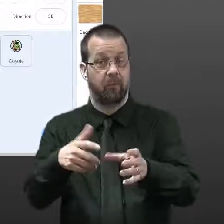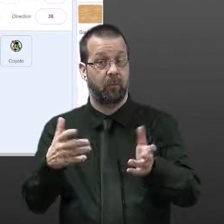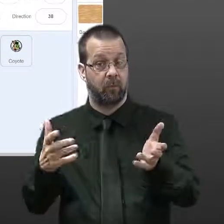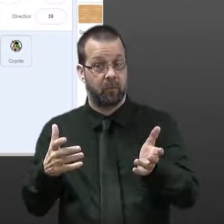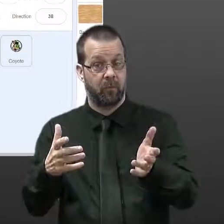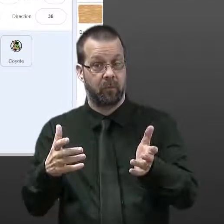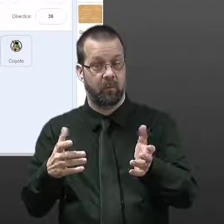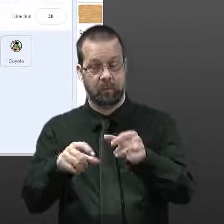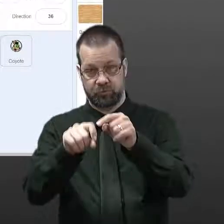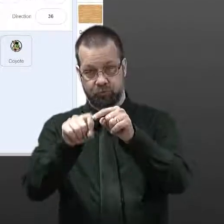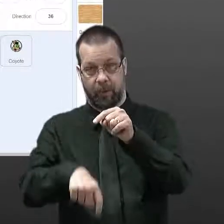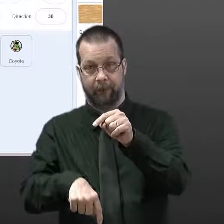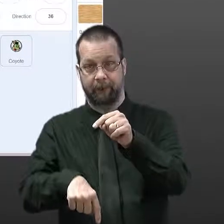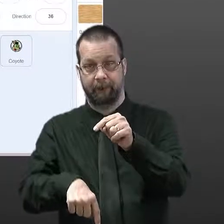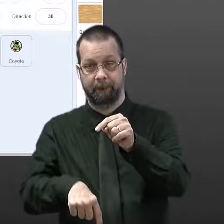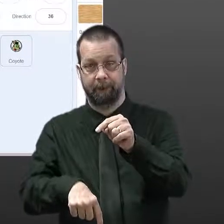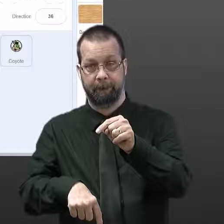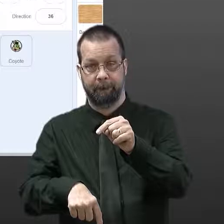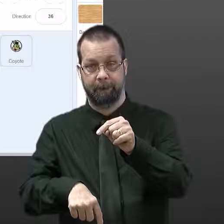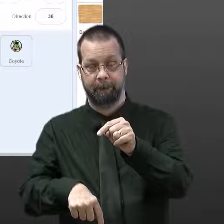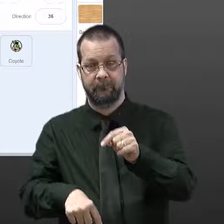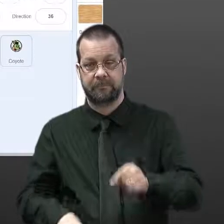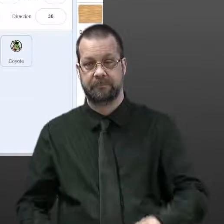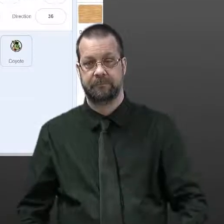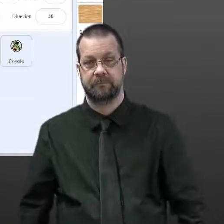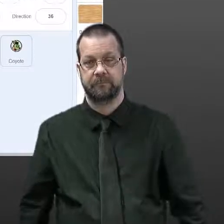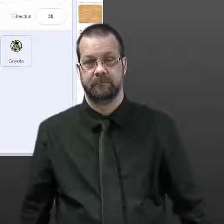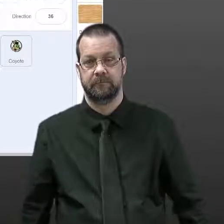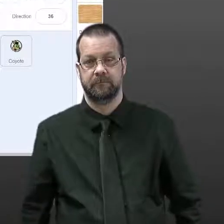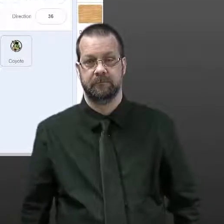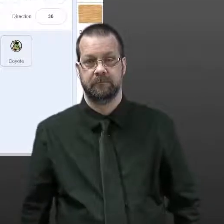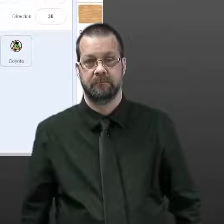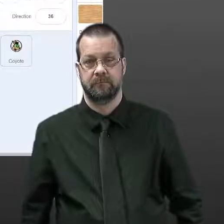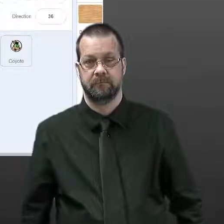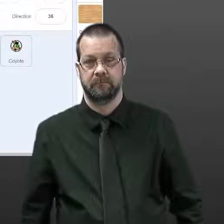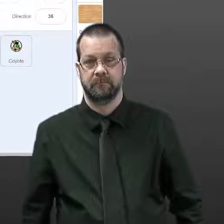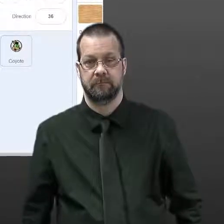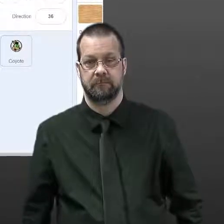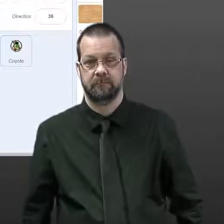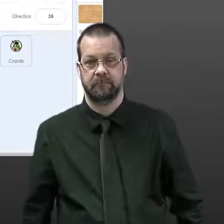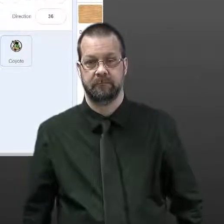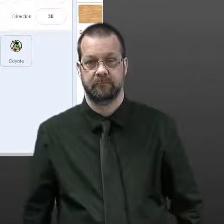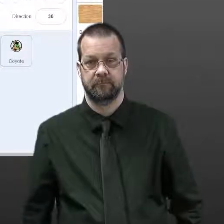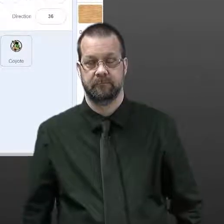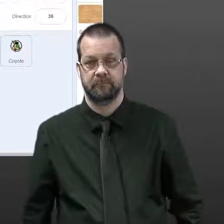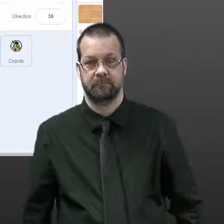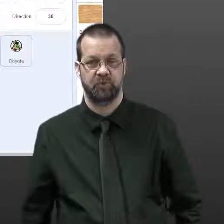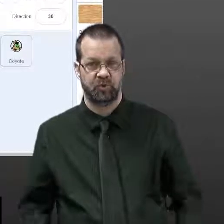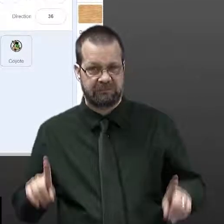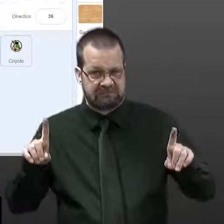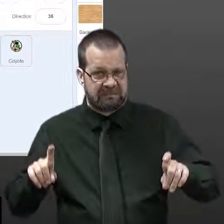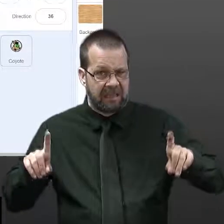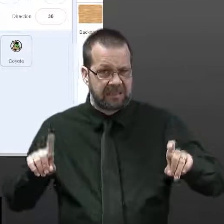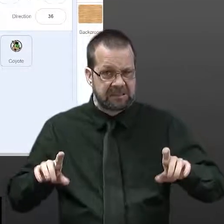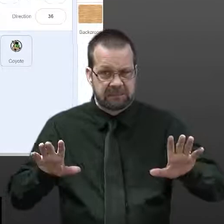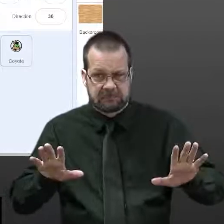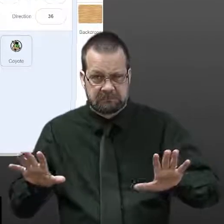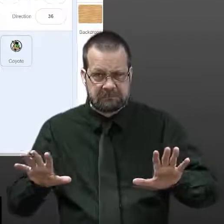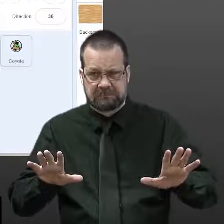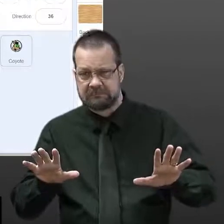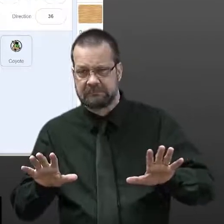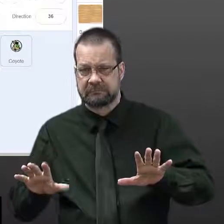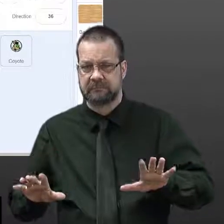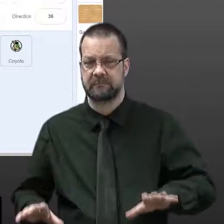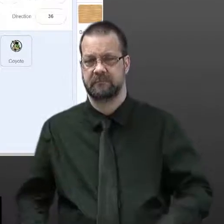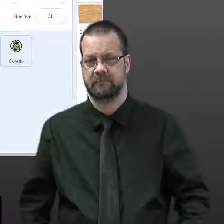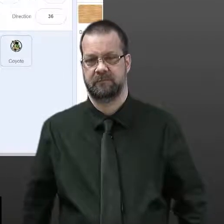it should just drop straight down once it goes in. So you can test these out a little